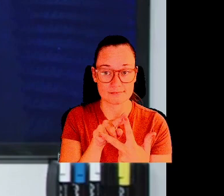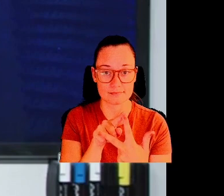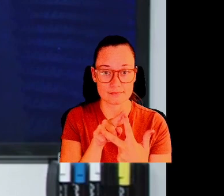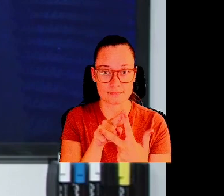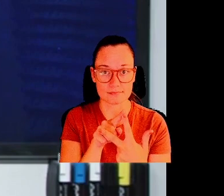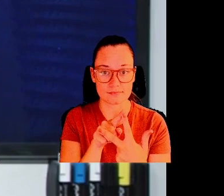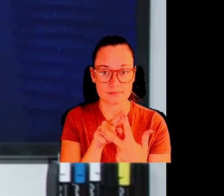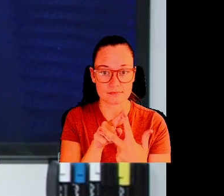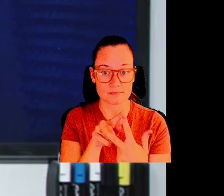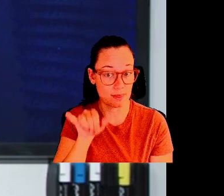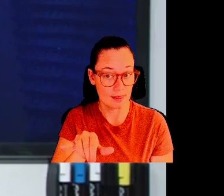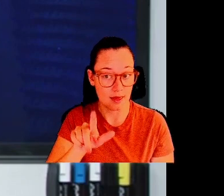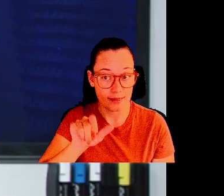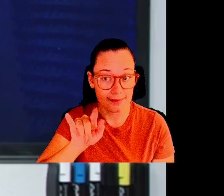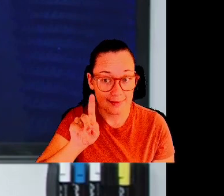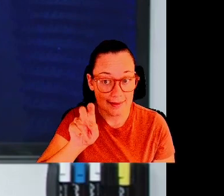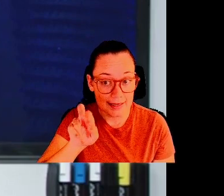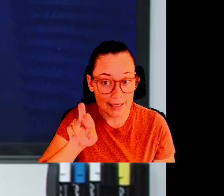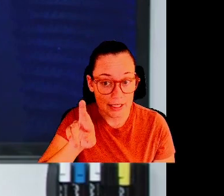linear?